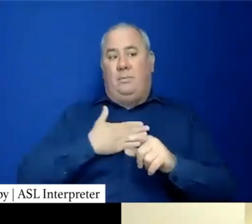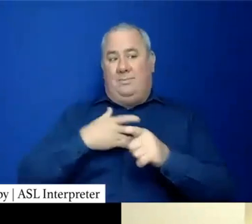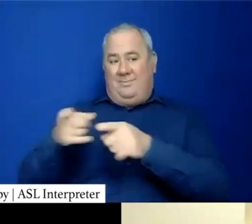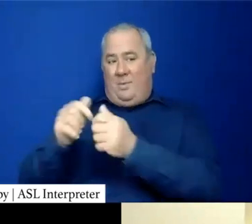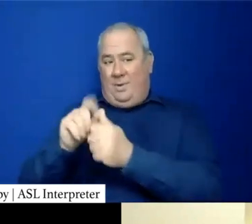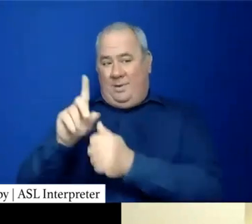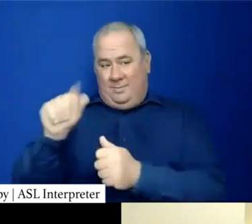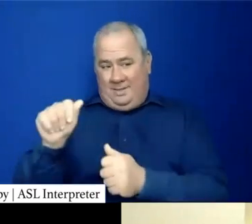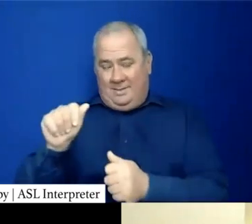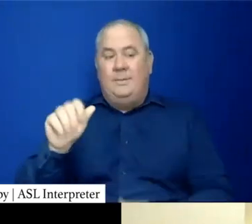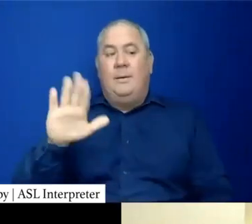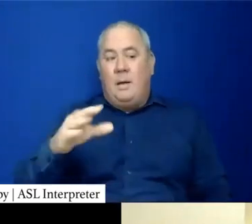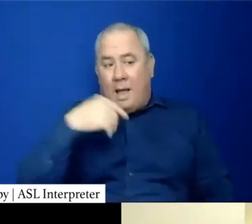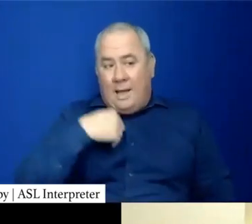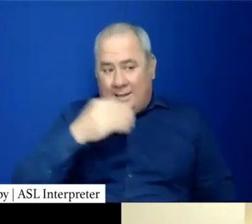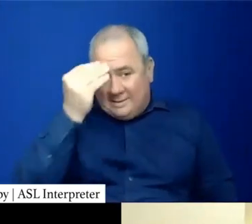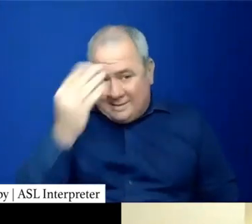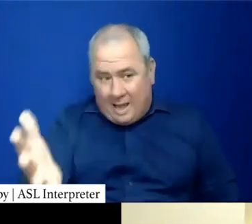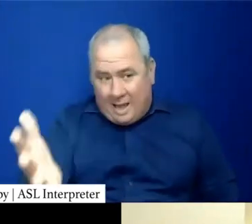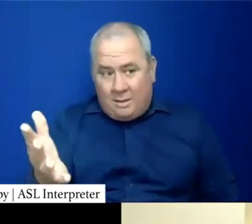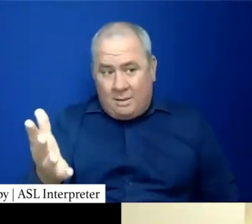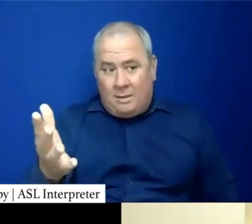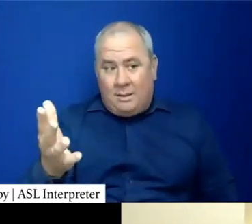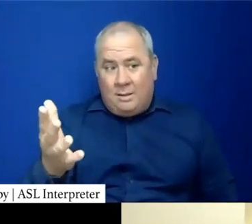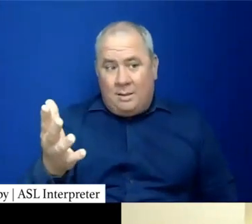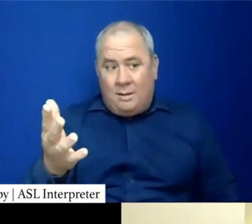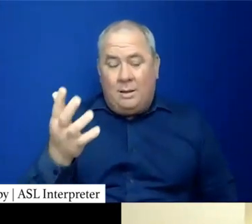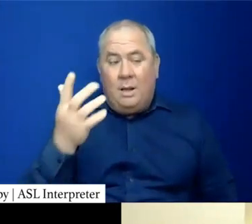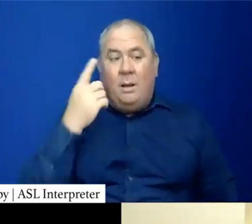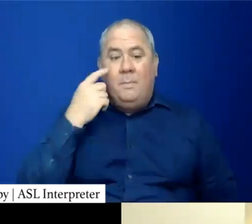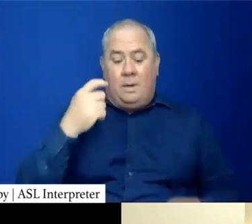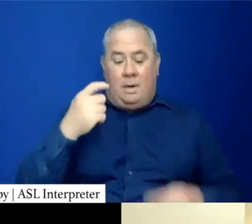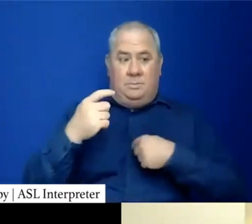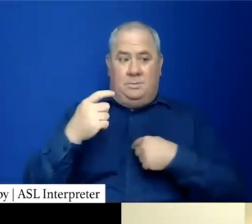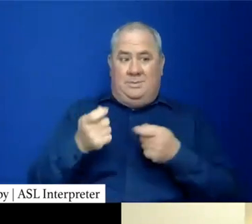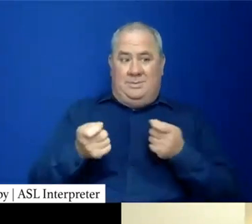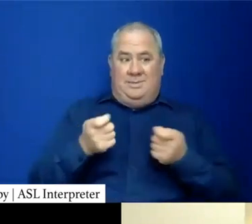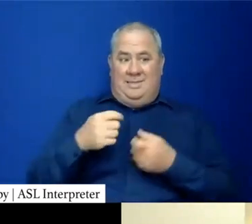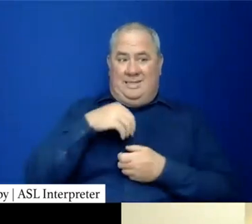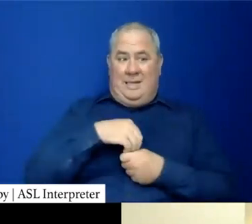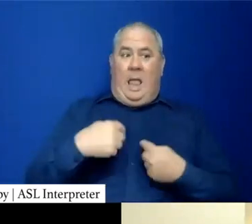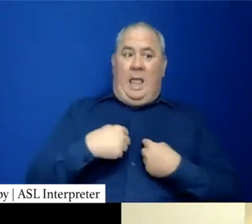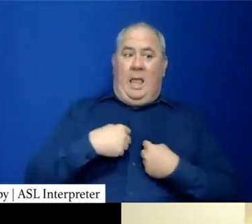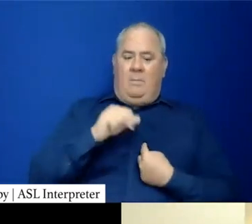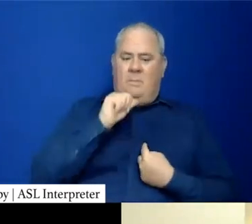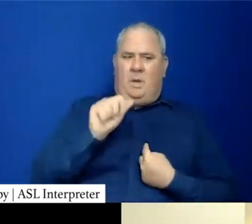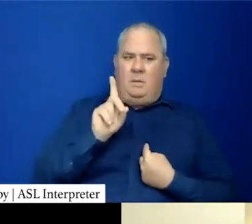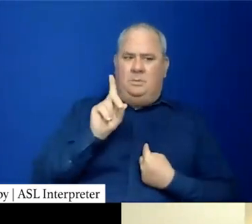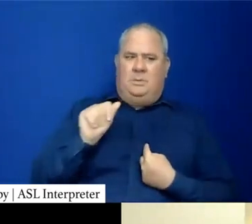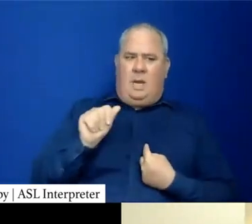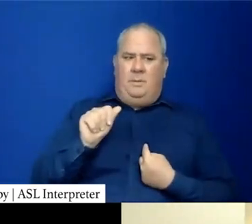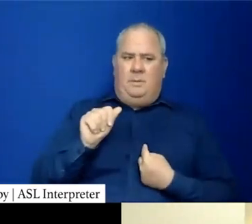appearance. They struggle a lot internally, ableism, like, oh, I'm not disabled enough to get